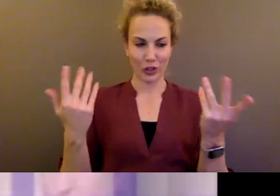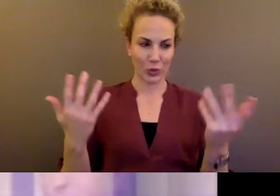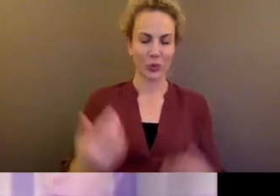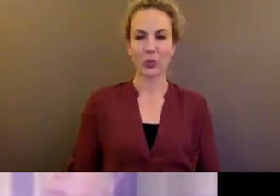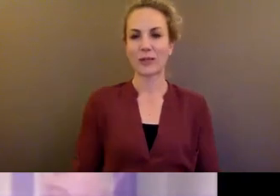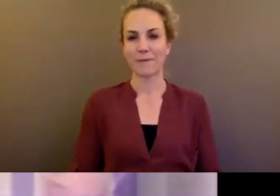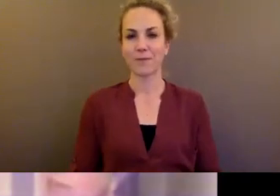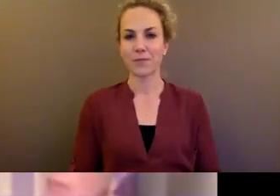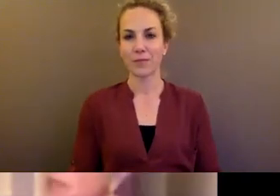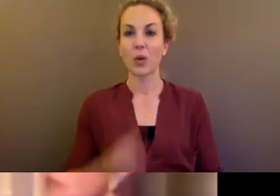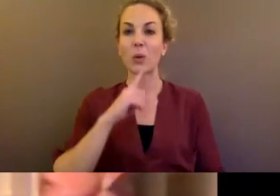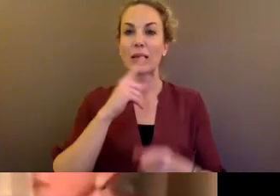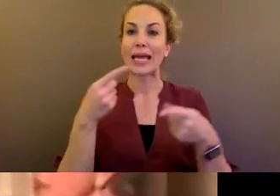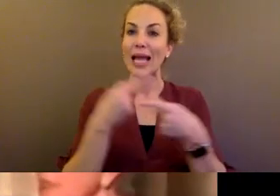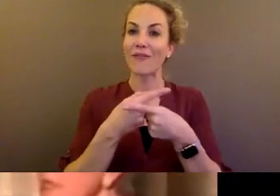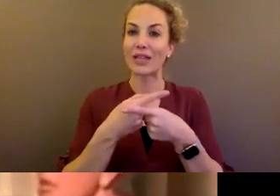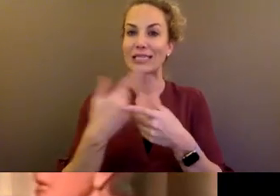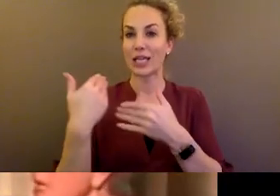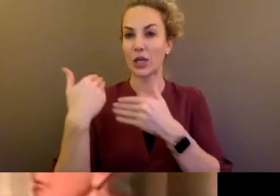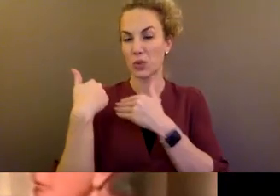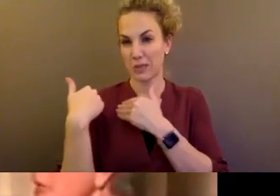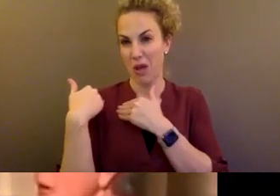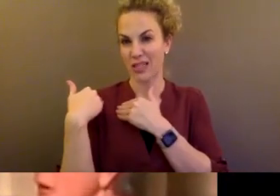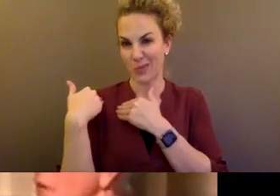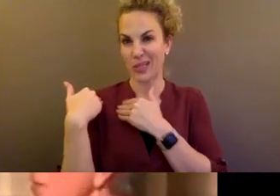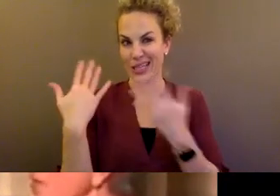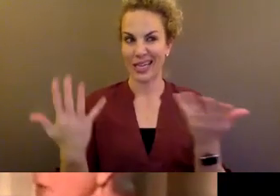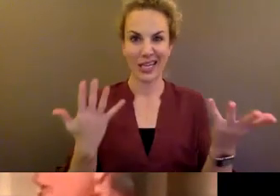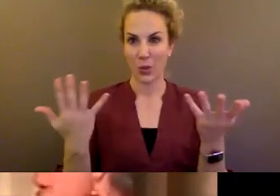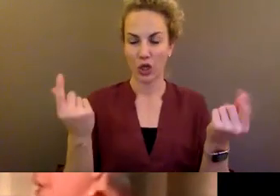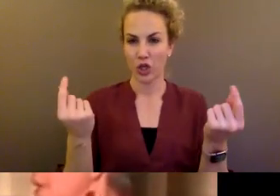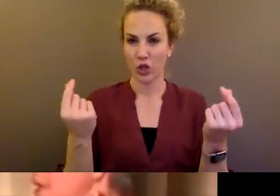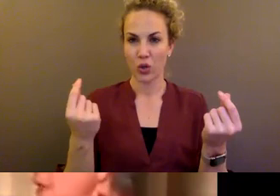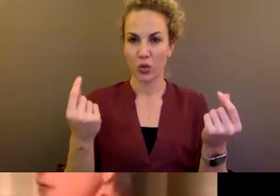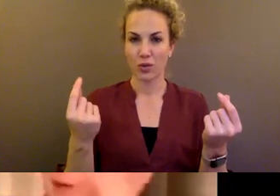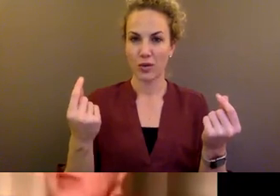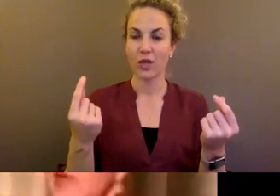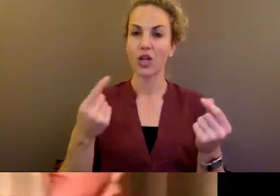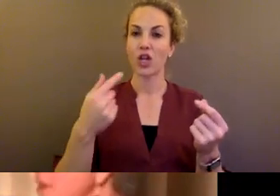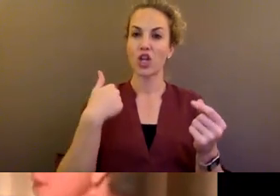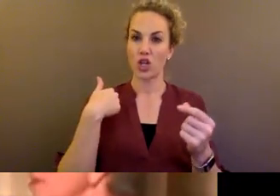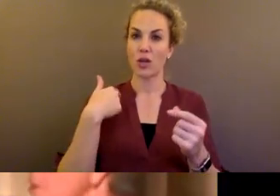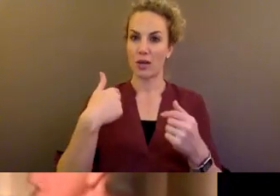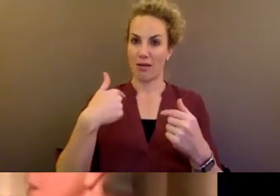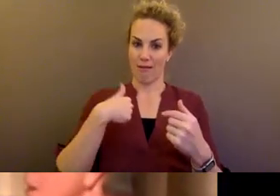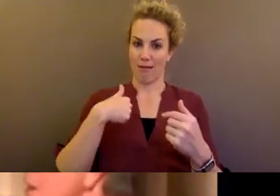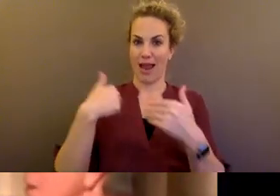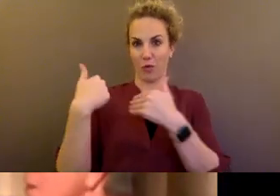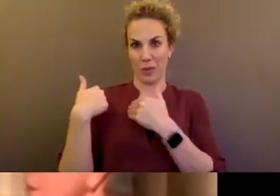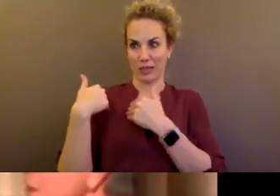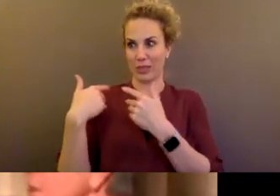The conflicting responsibilities in that case are very obvious. You have a responsibility to the